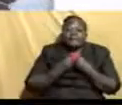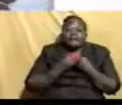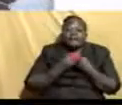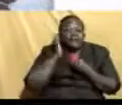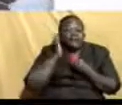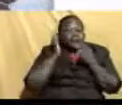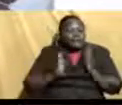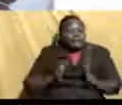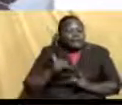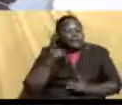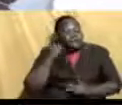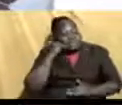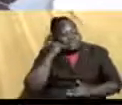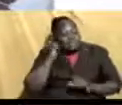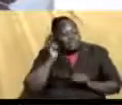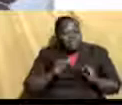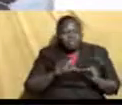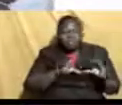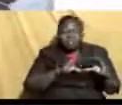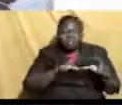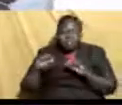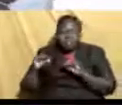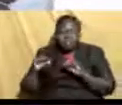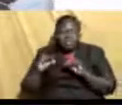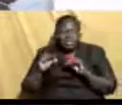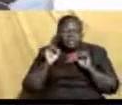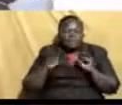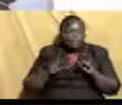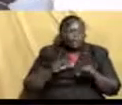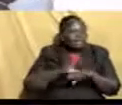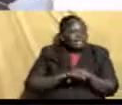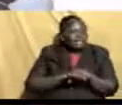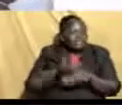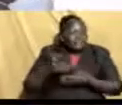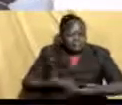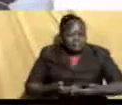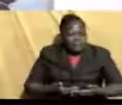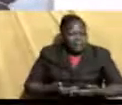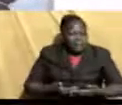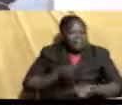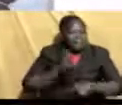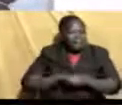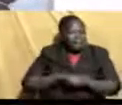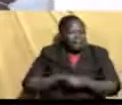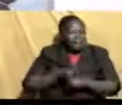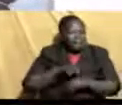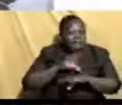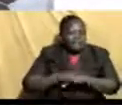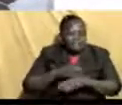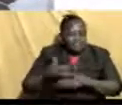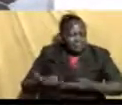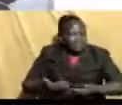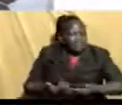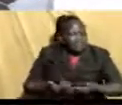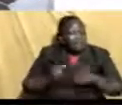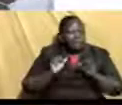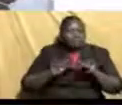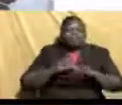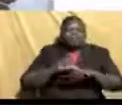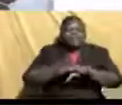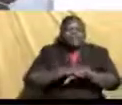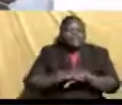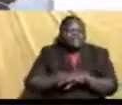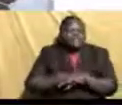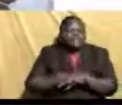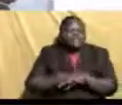taken for cesarean section to extract the baby who's due and is delaying. And then when you'd extract the baby, you would find that